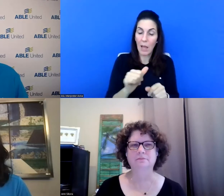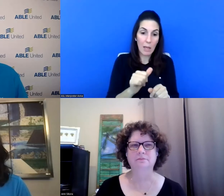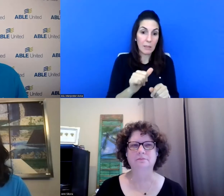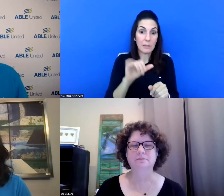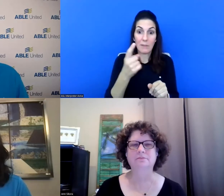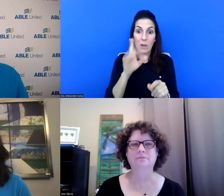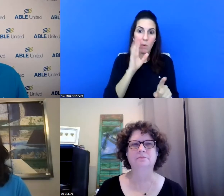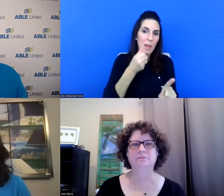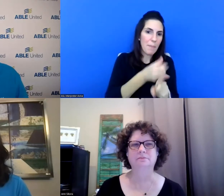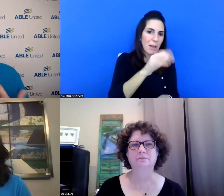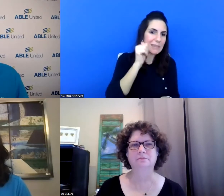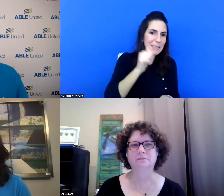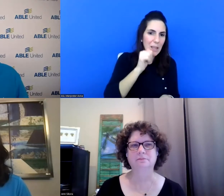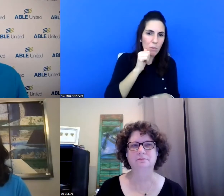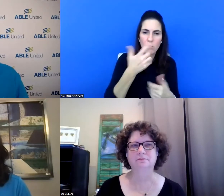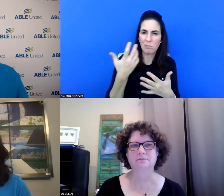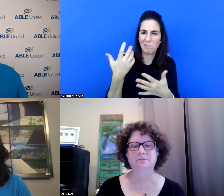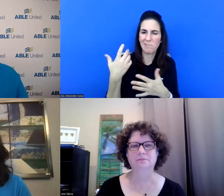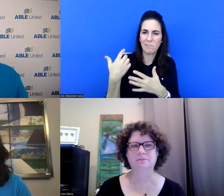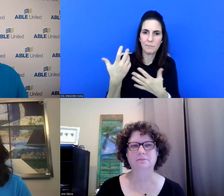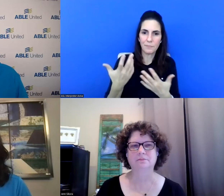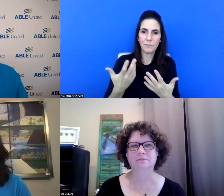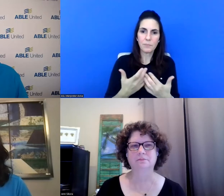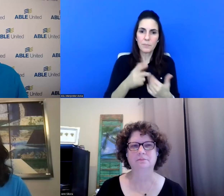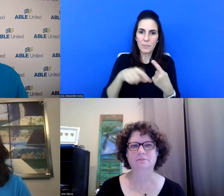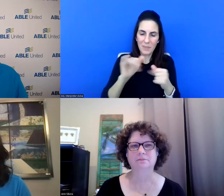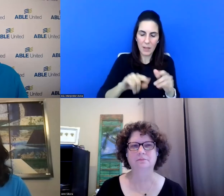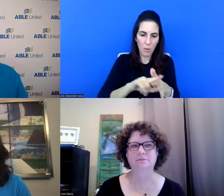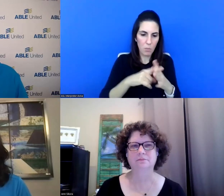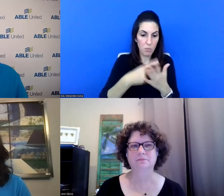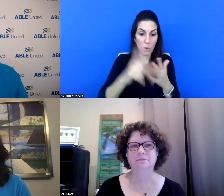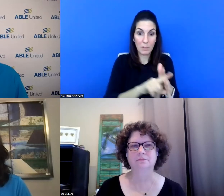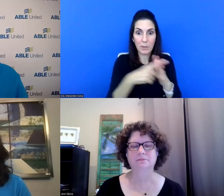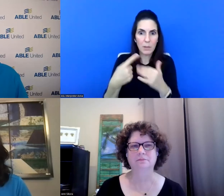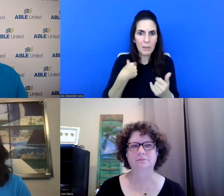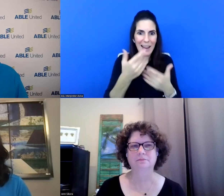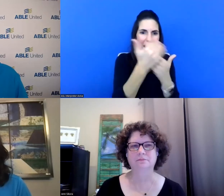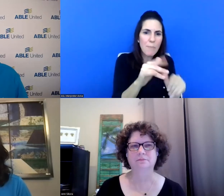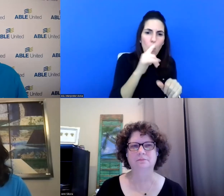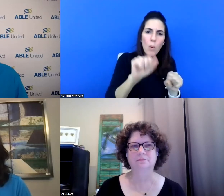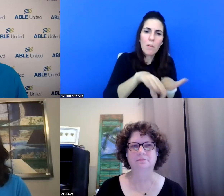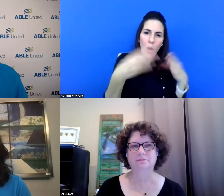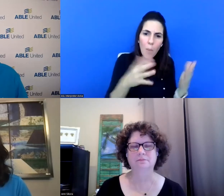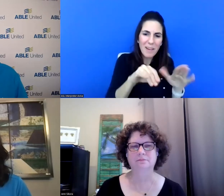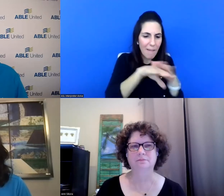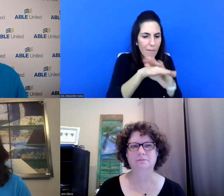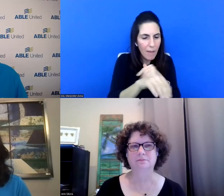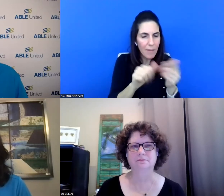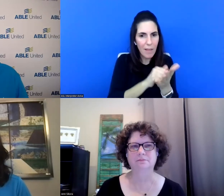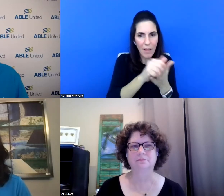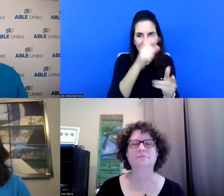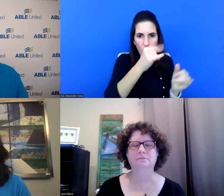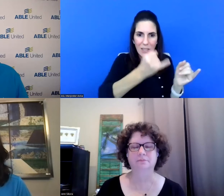routines. And so when these programs first launched, it was pretty limited on who could first open and access an account for an